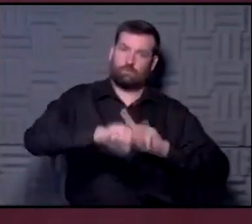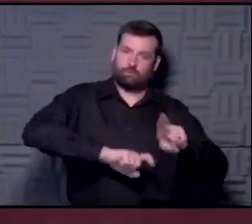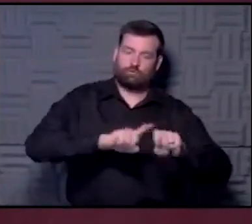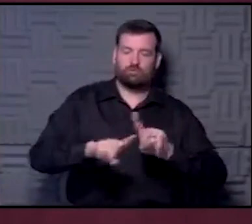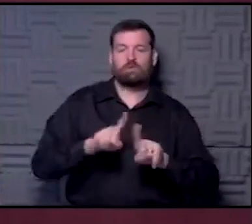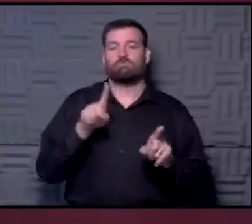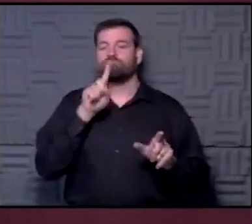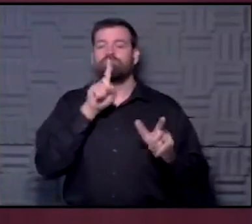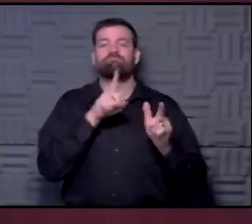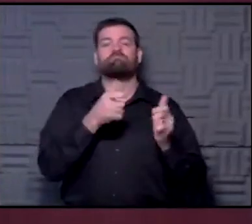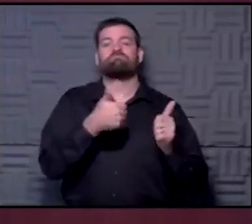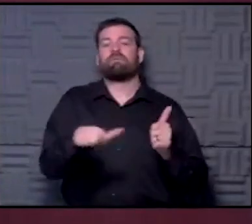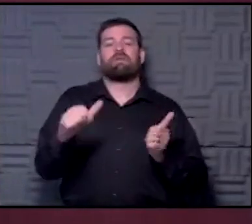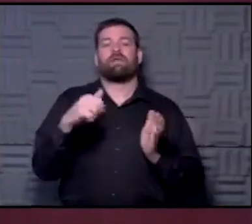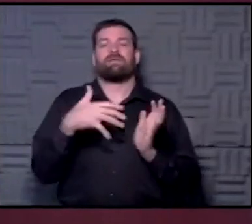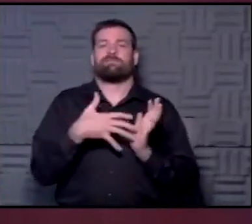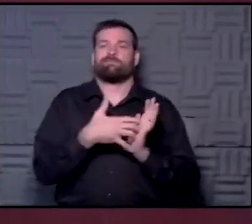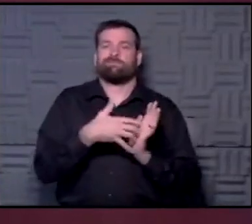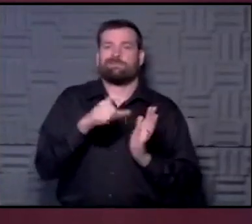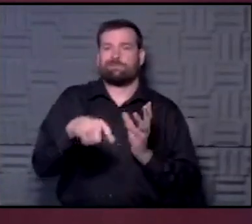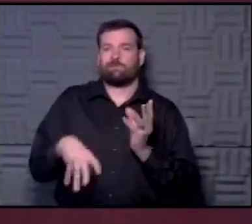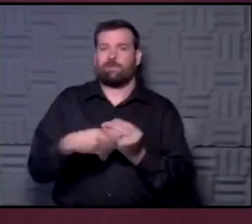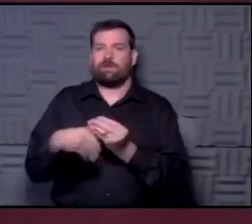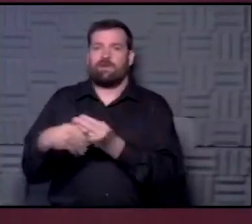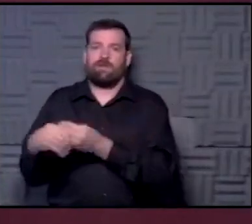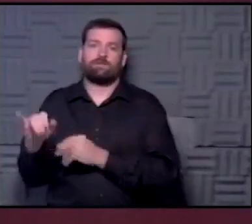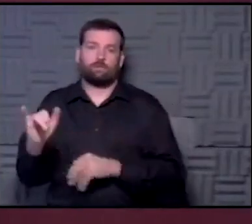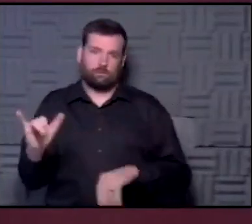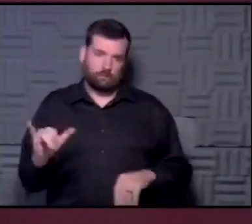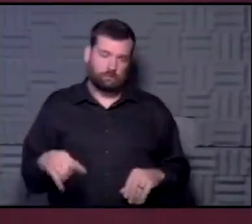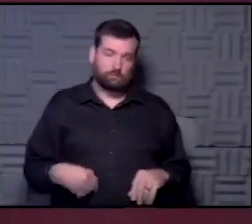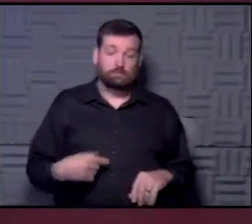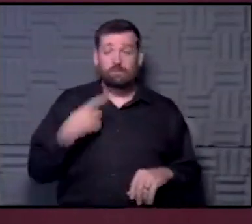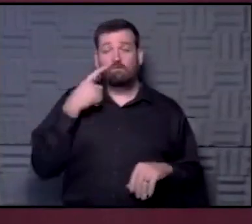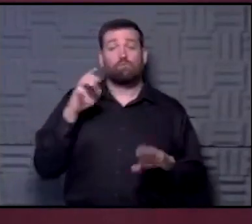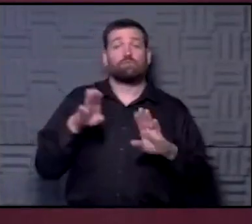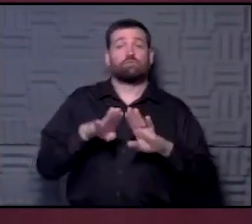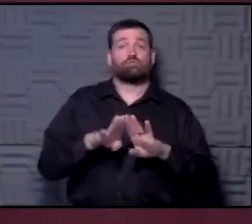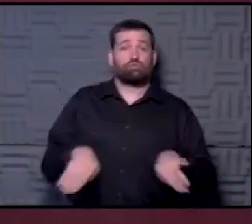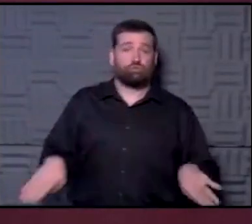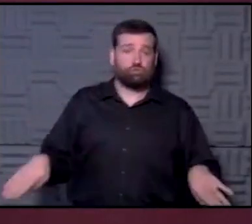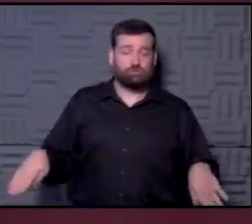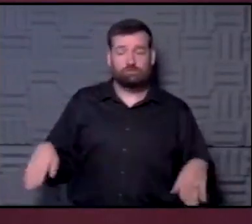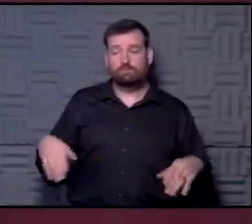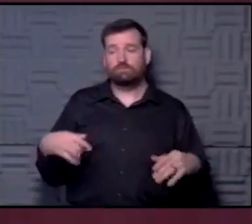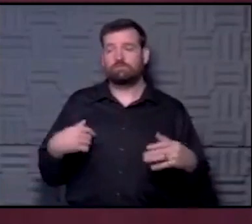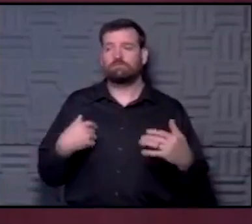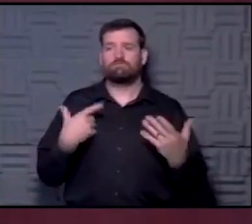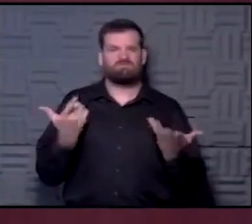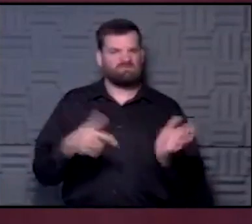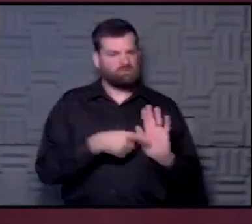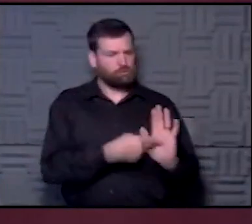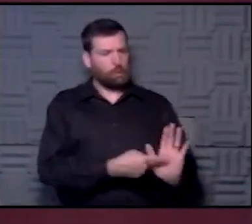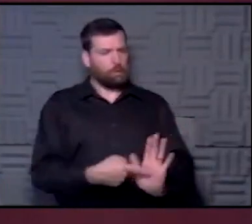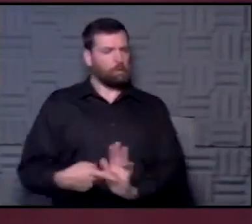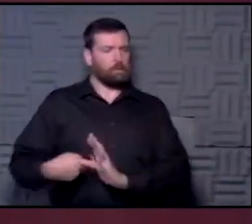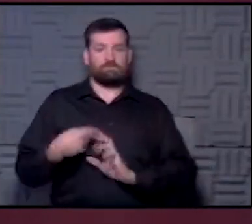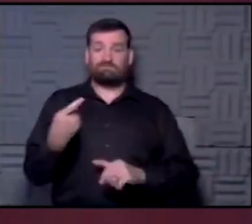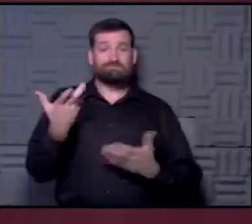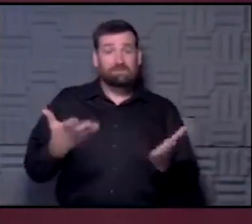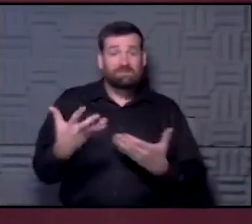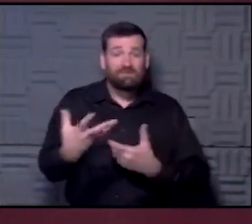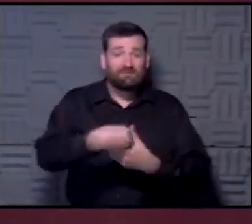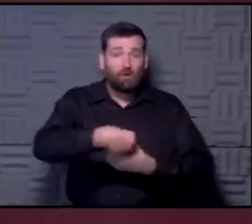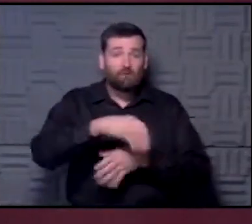any deficiencies that we may need to supplement as well. But as far as kids, I think we have to lead by example a little bit. Get them involved maybe